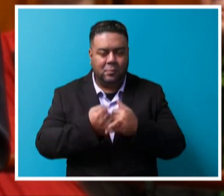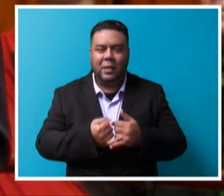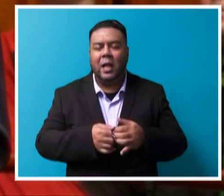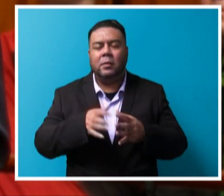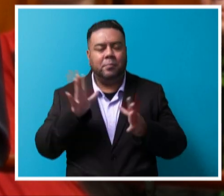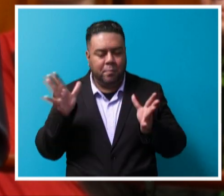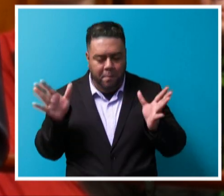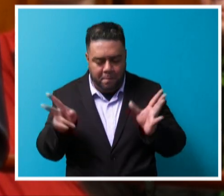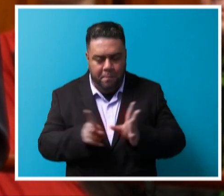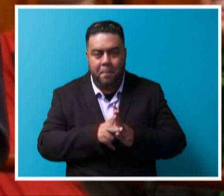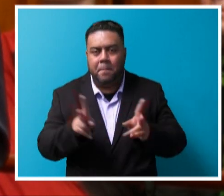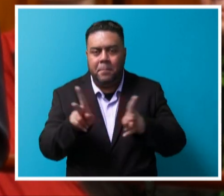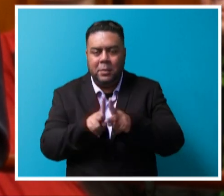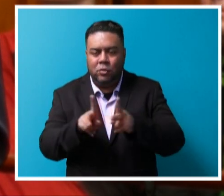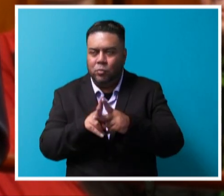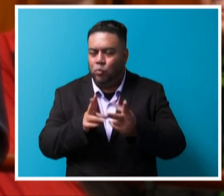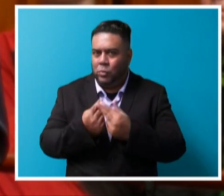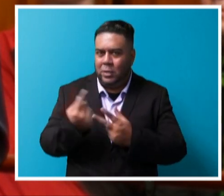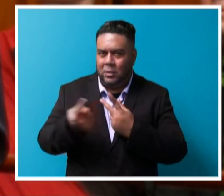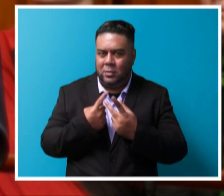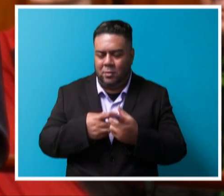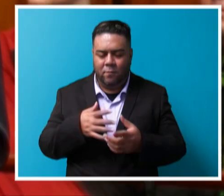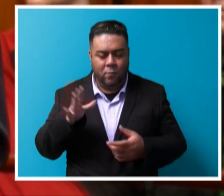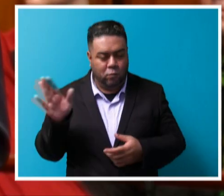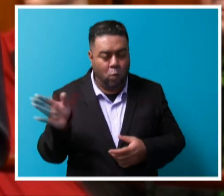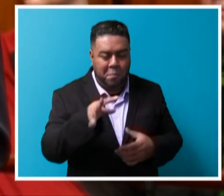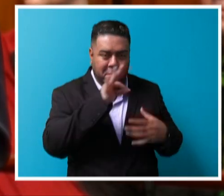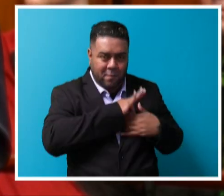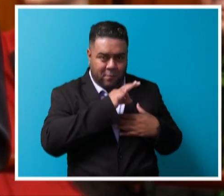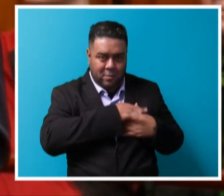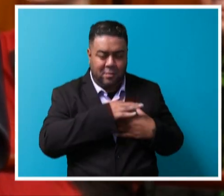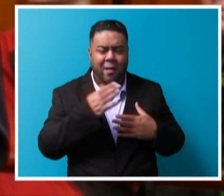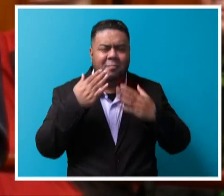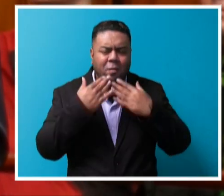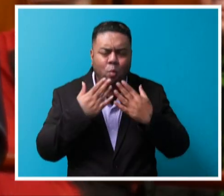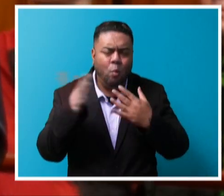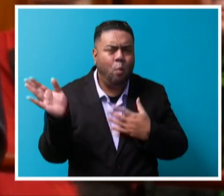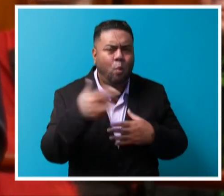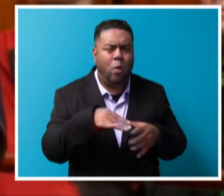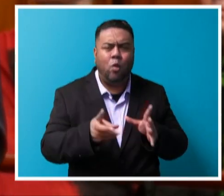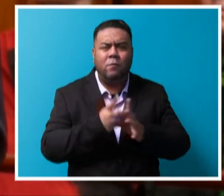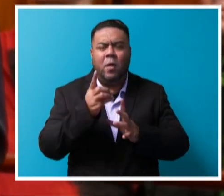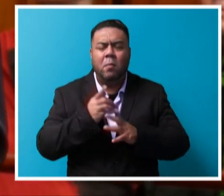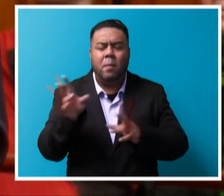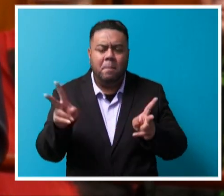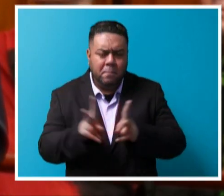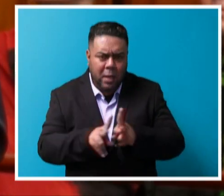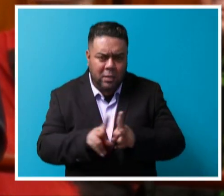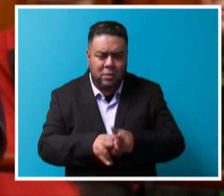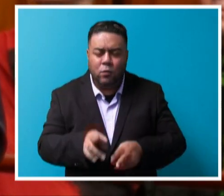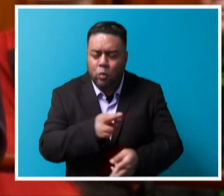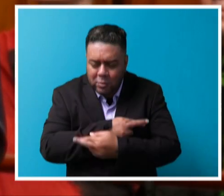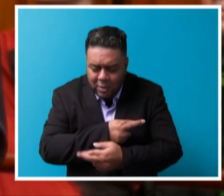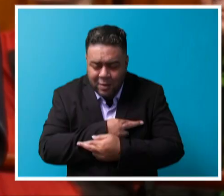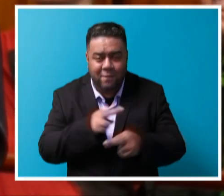must produce real benefit for ordinary Fijians. I thank all our development partners for respecting Fiji's leadership